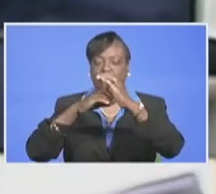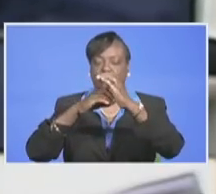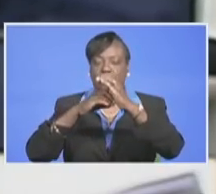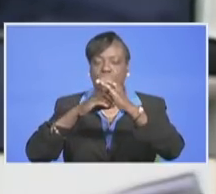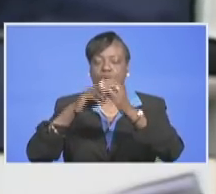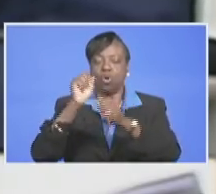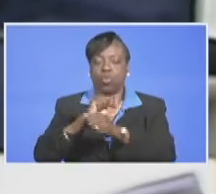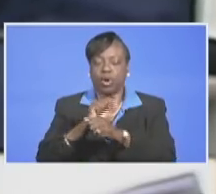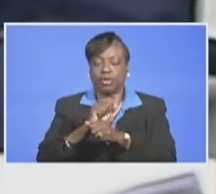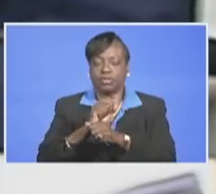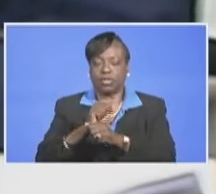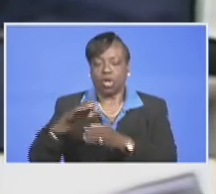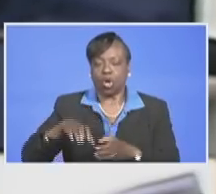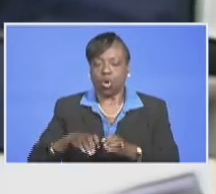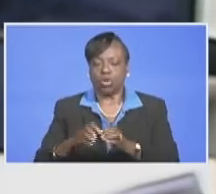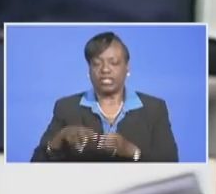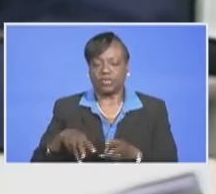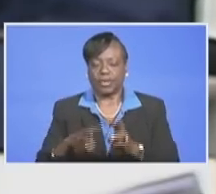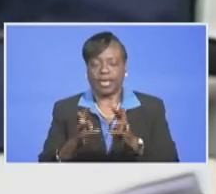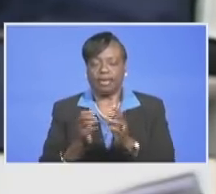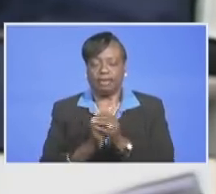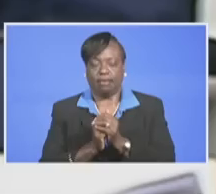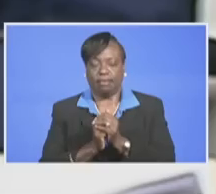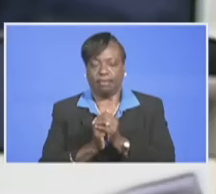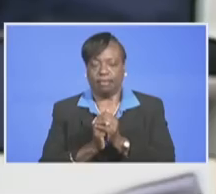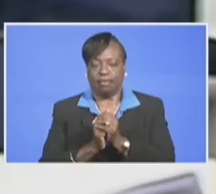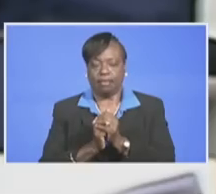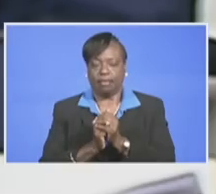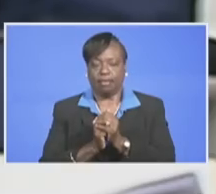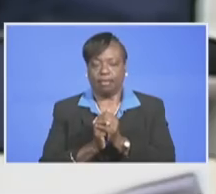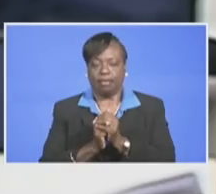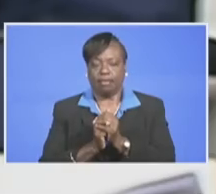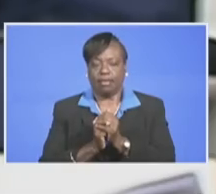causeway and culvert, which will be